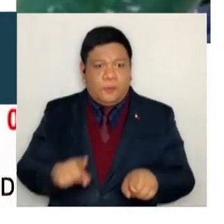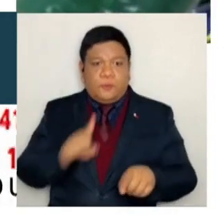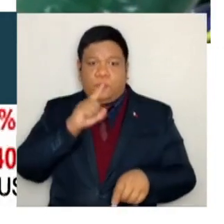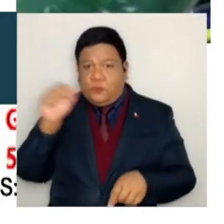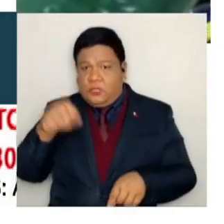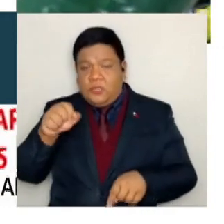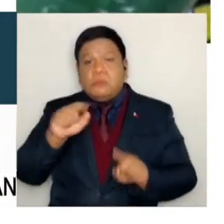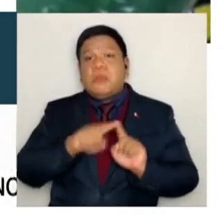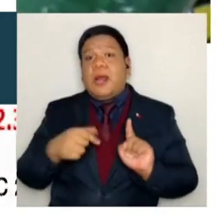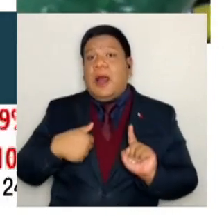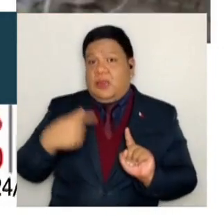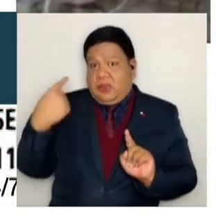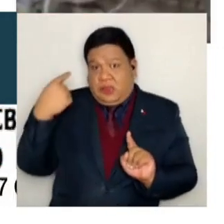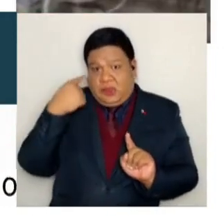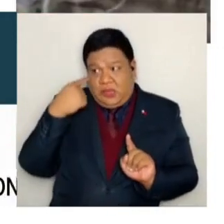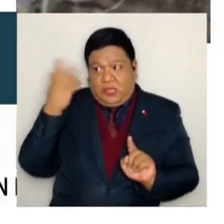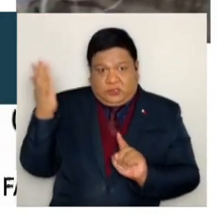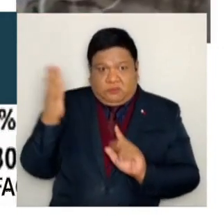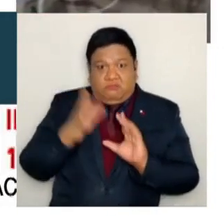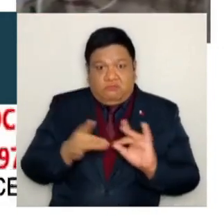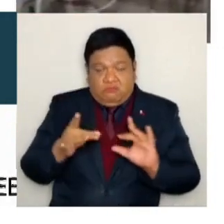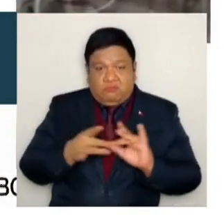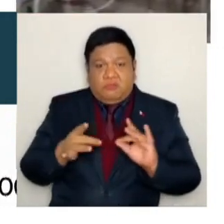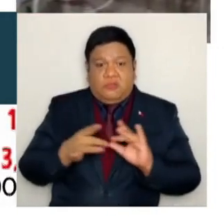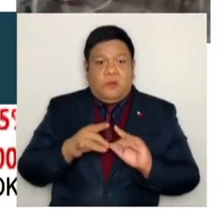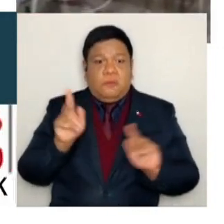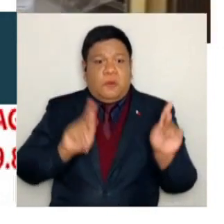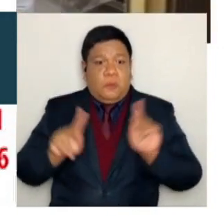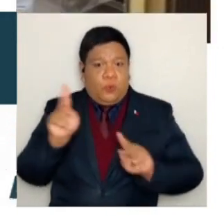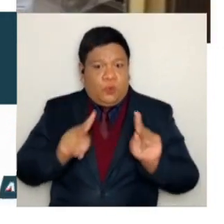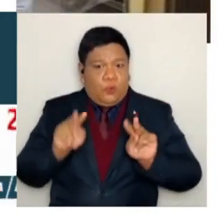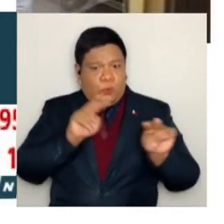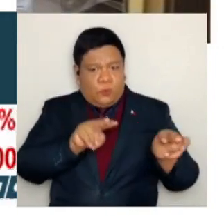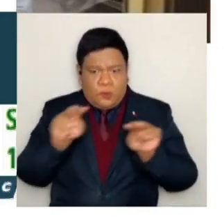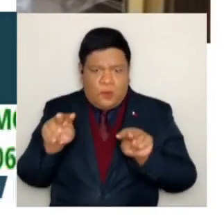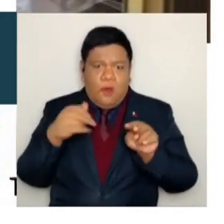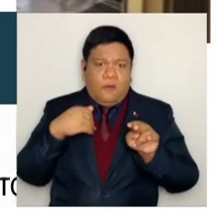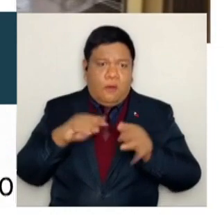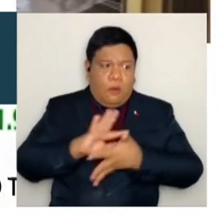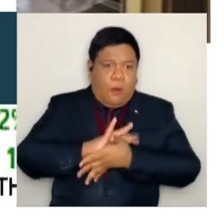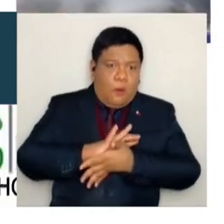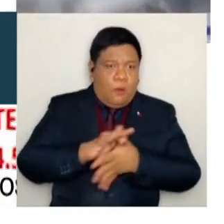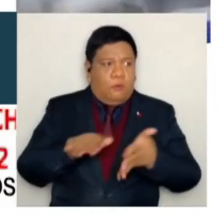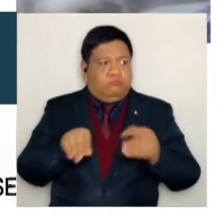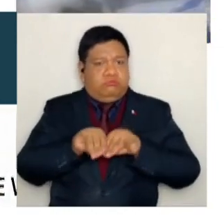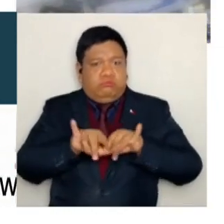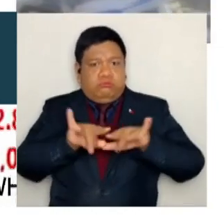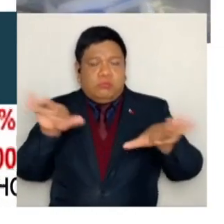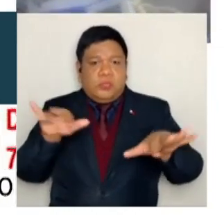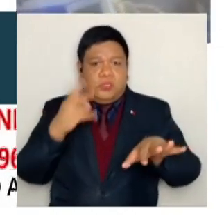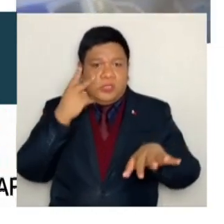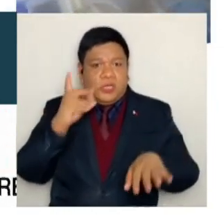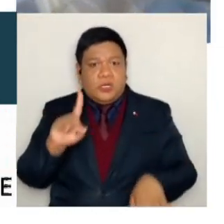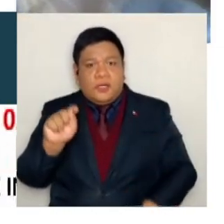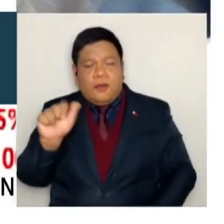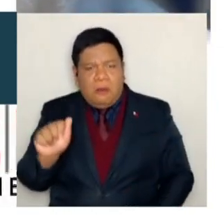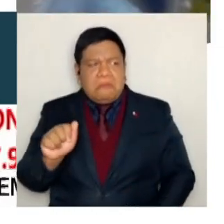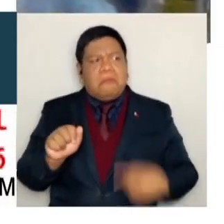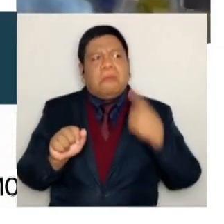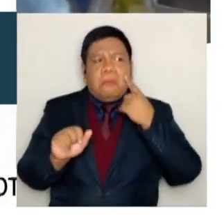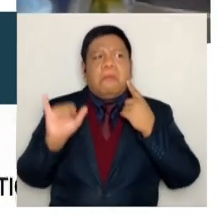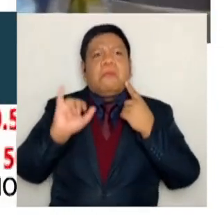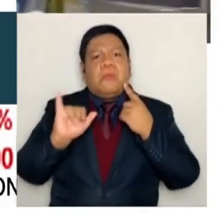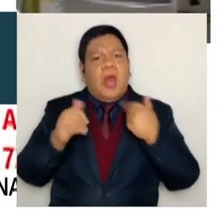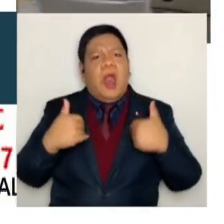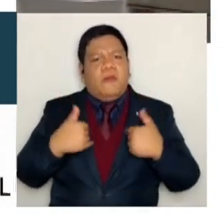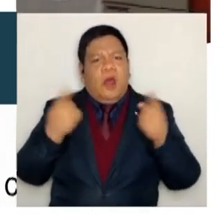most people who are looking at the spread and who are looking at the data will pretty much infer that community